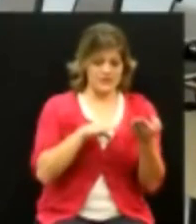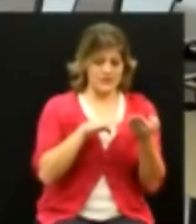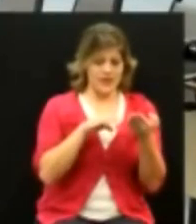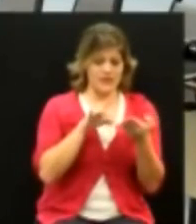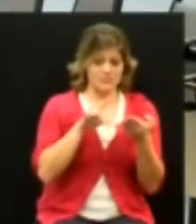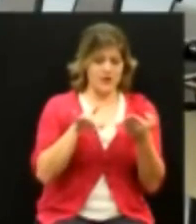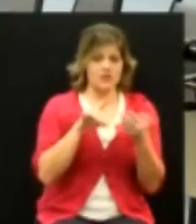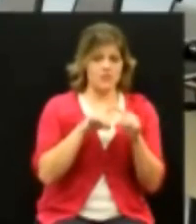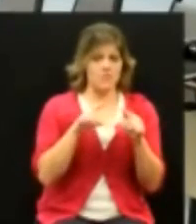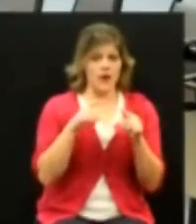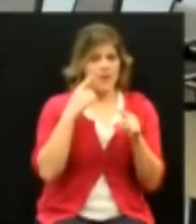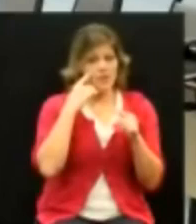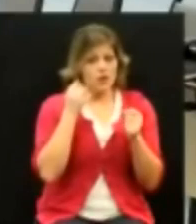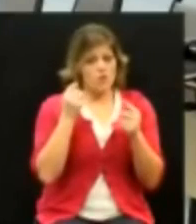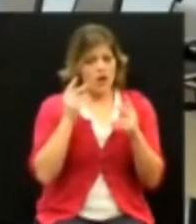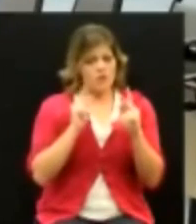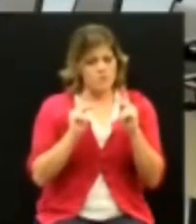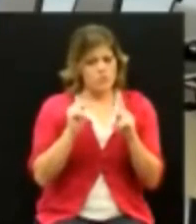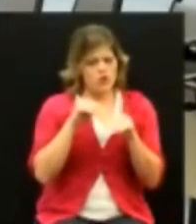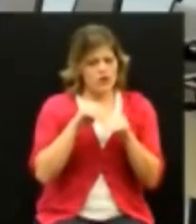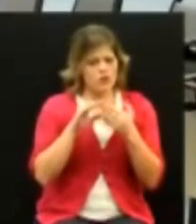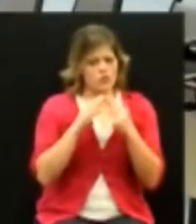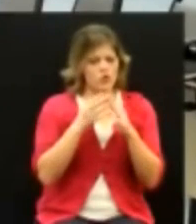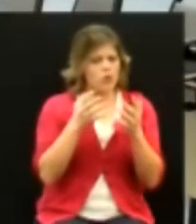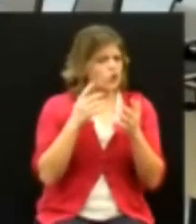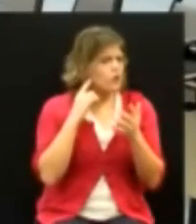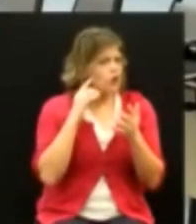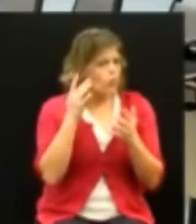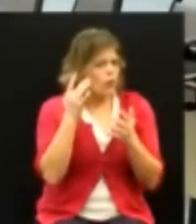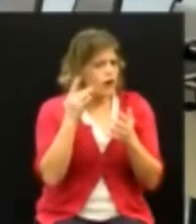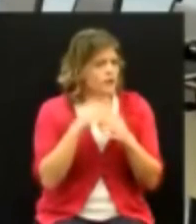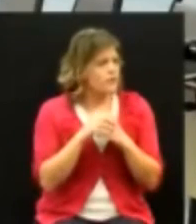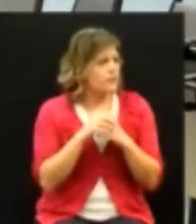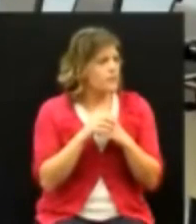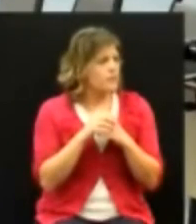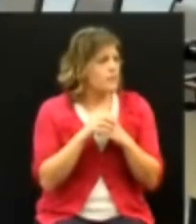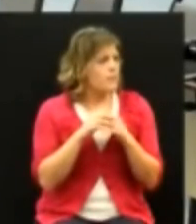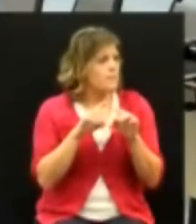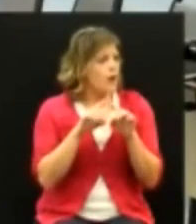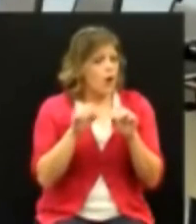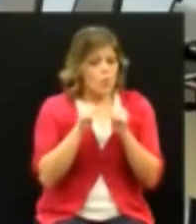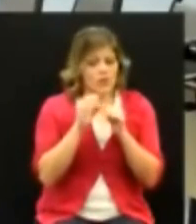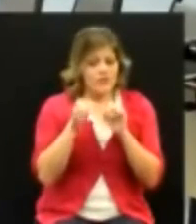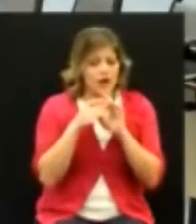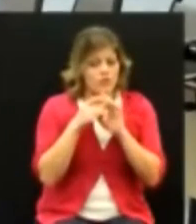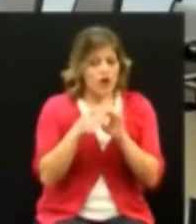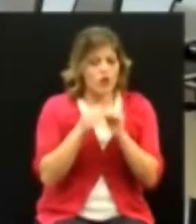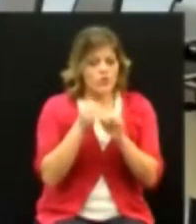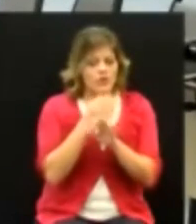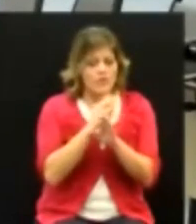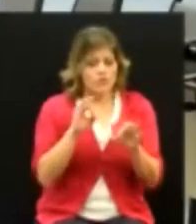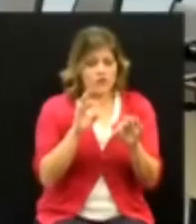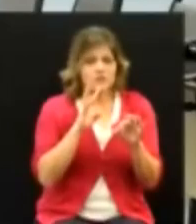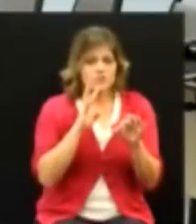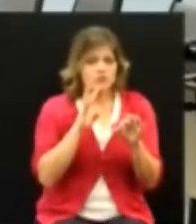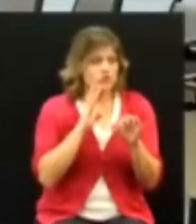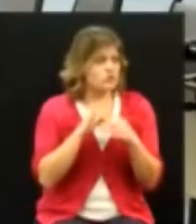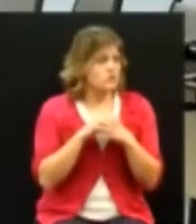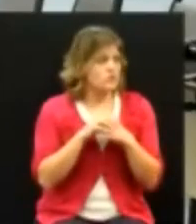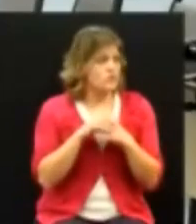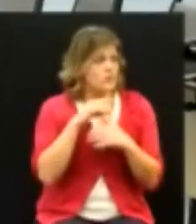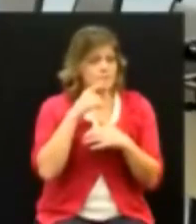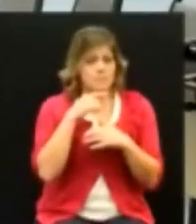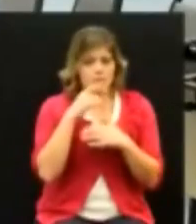I think a lot of people in the community would like to hear it. Well, in that regards, in terms of free speech,